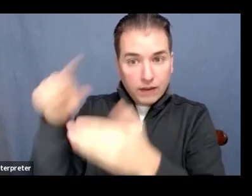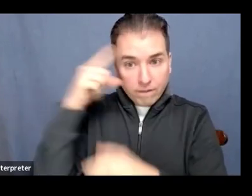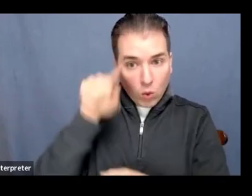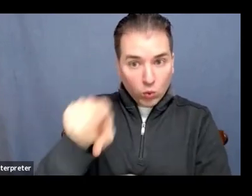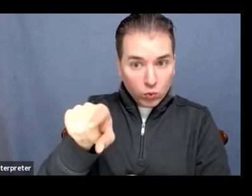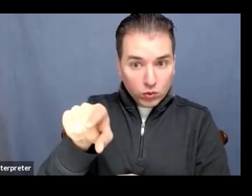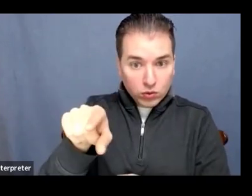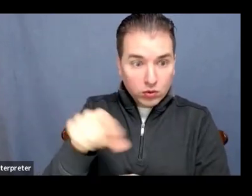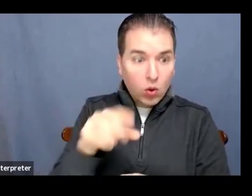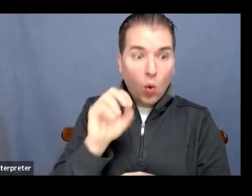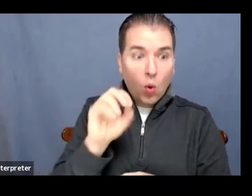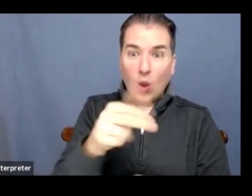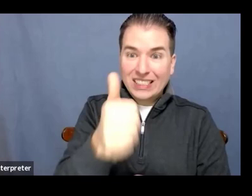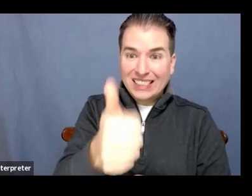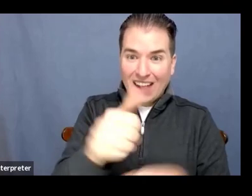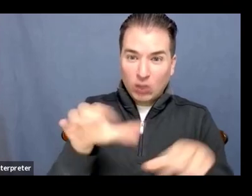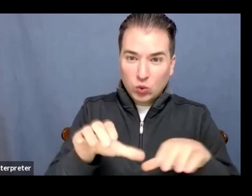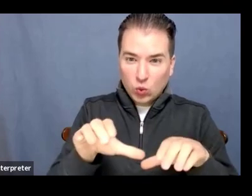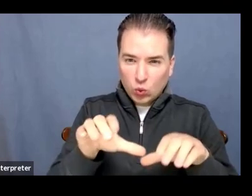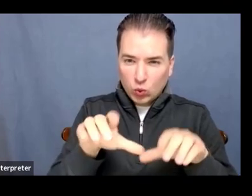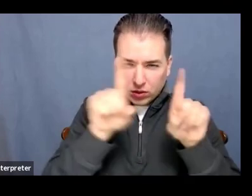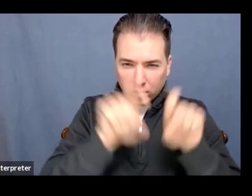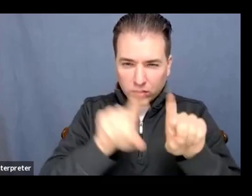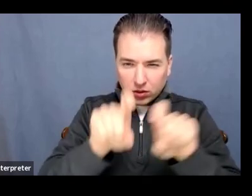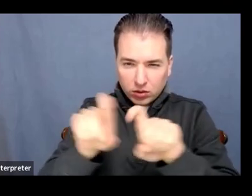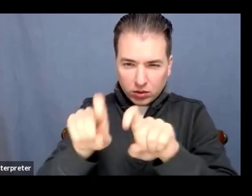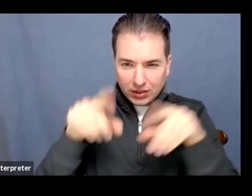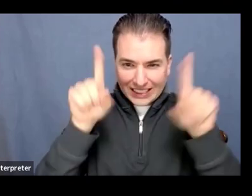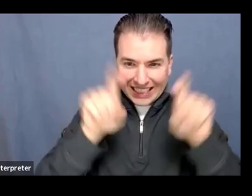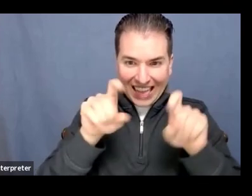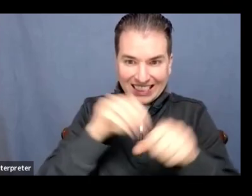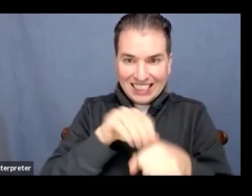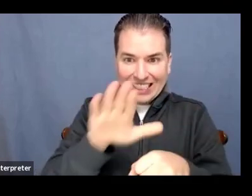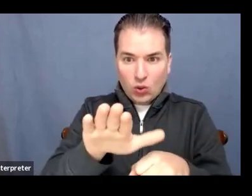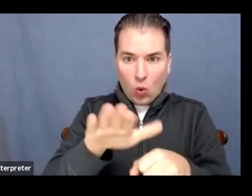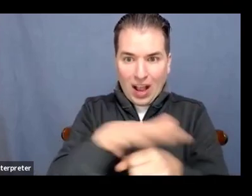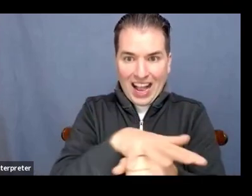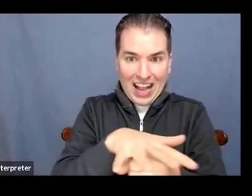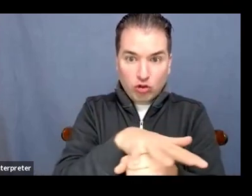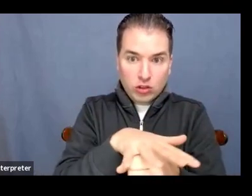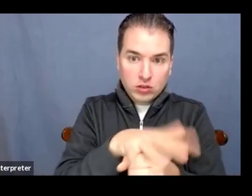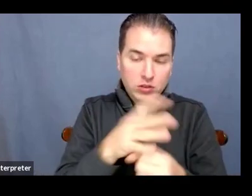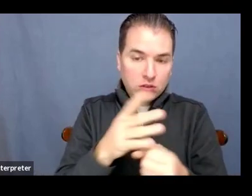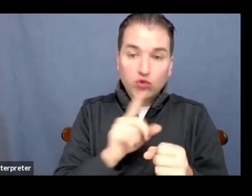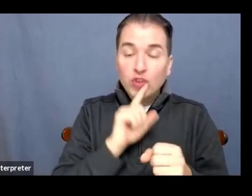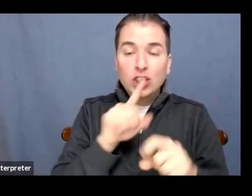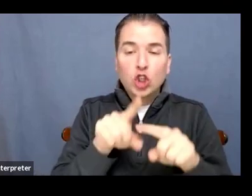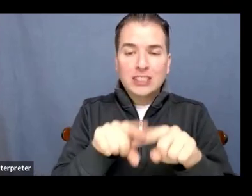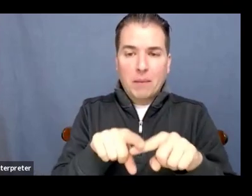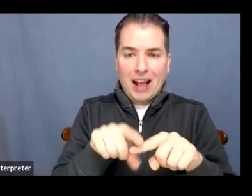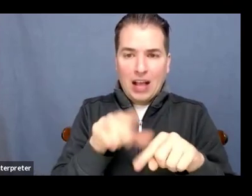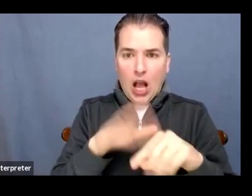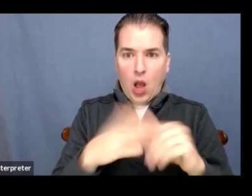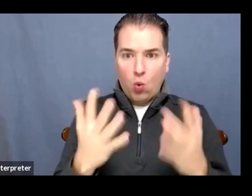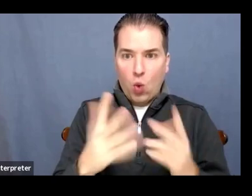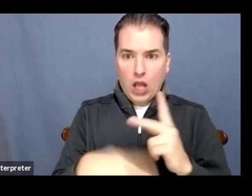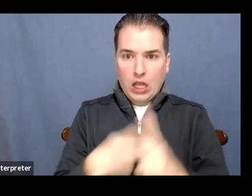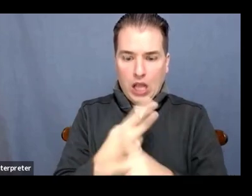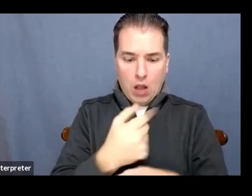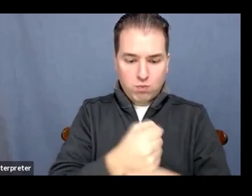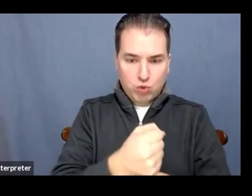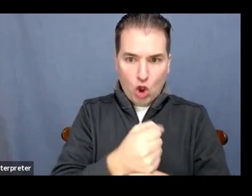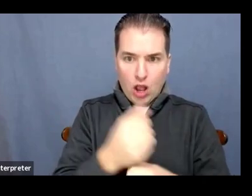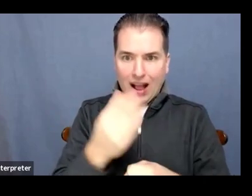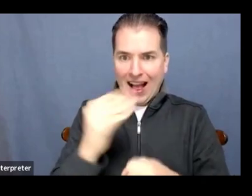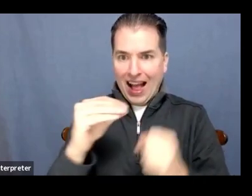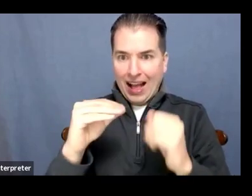test market in general. And it depends on the reach and the type of product that you have.